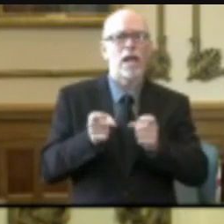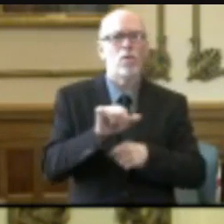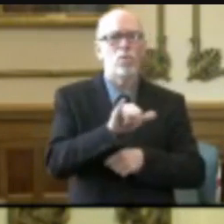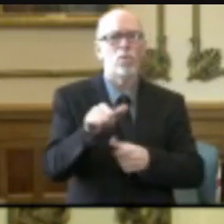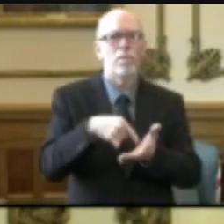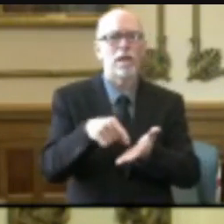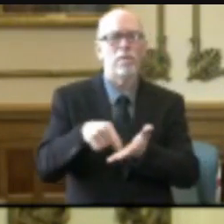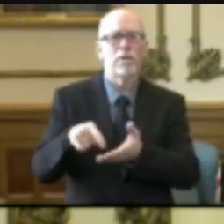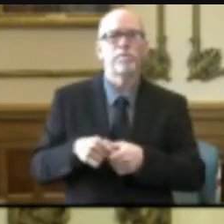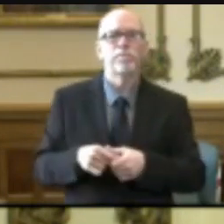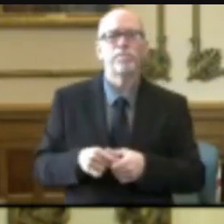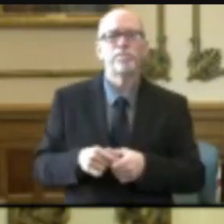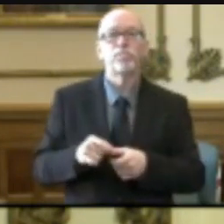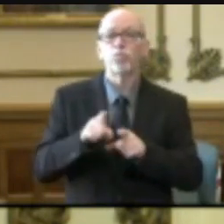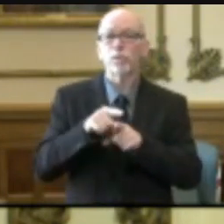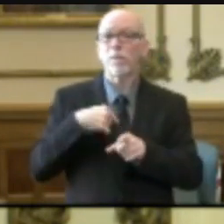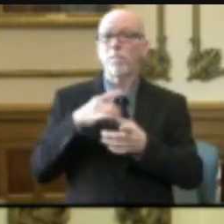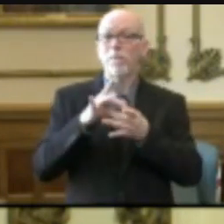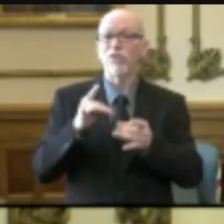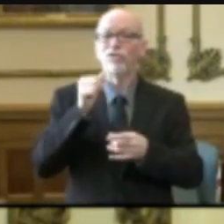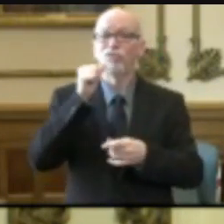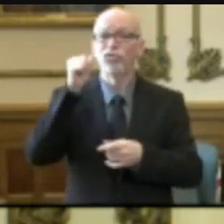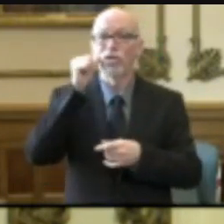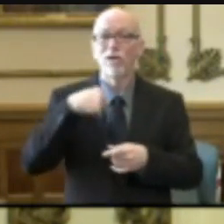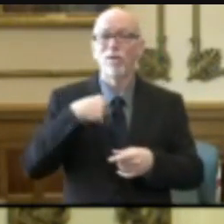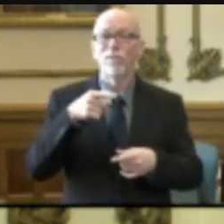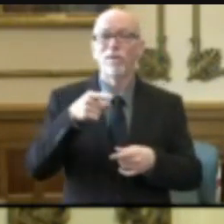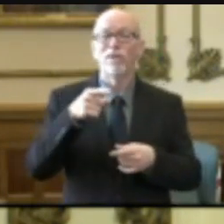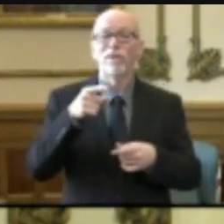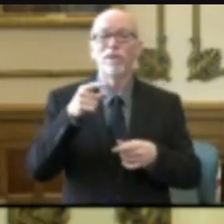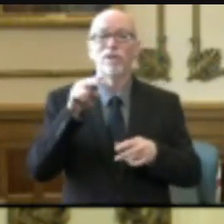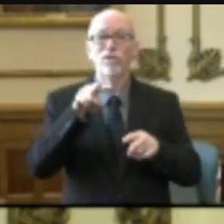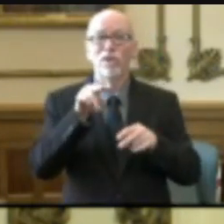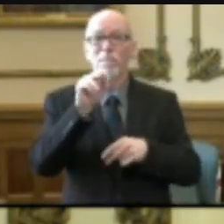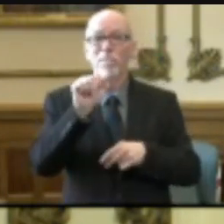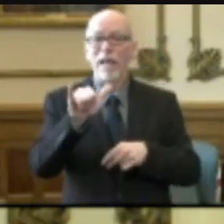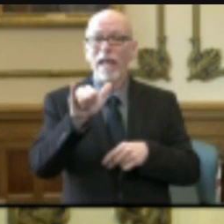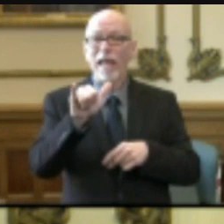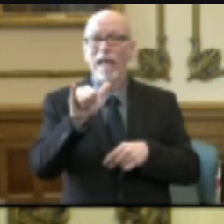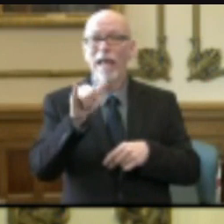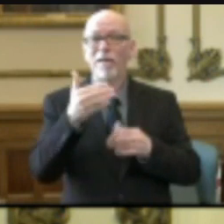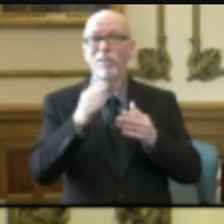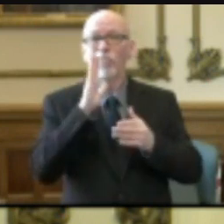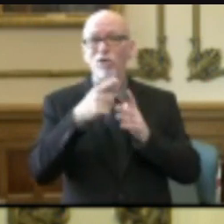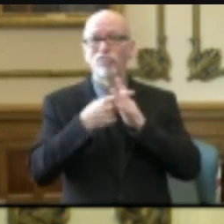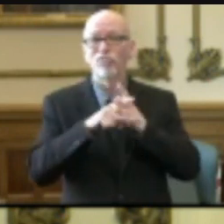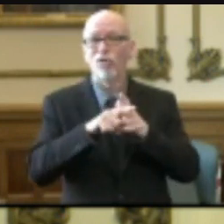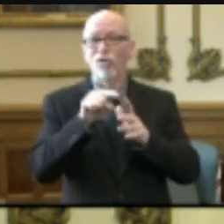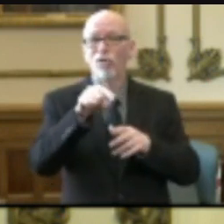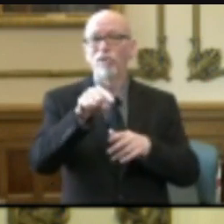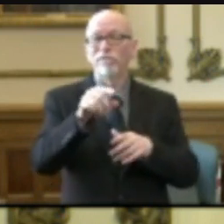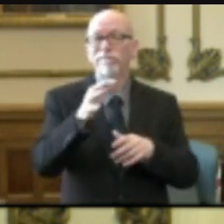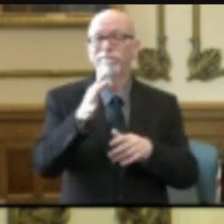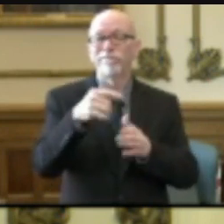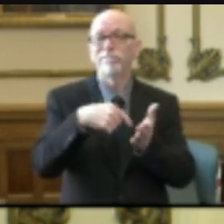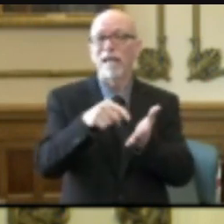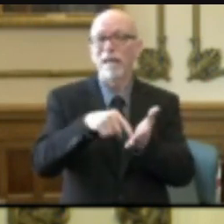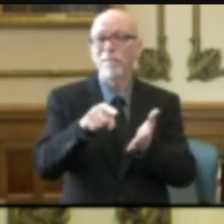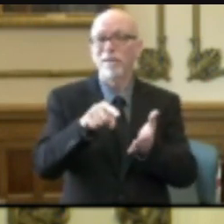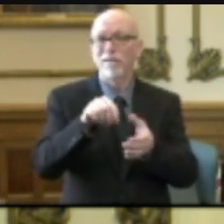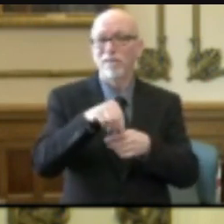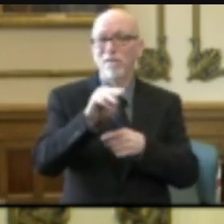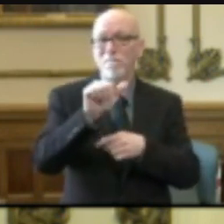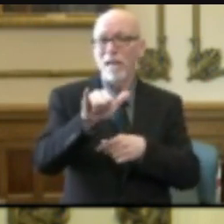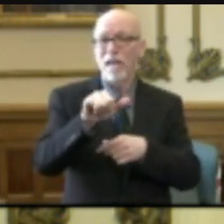of payments. And when I mentioned yesterday that we're looking toward May being the first part of the year, the first payments being